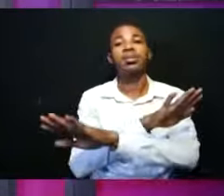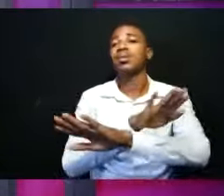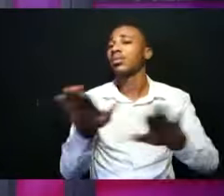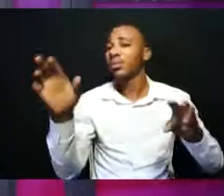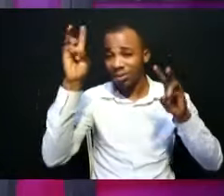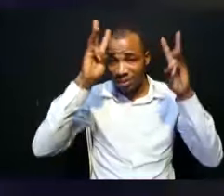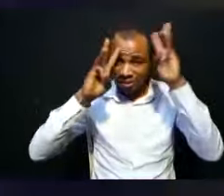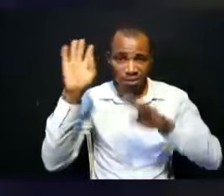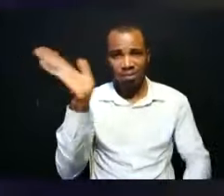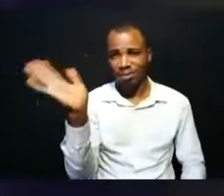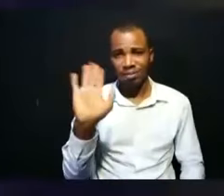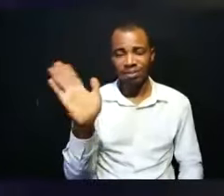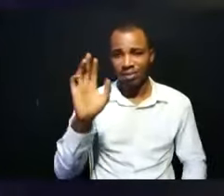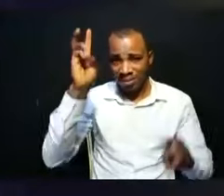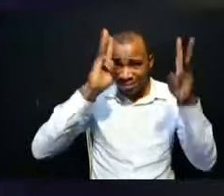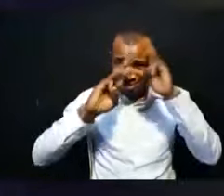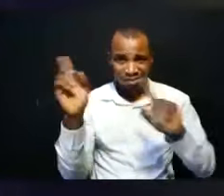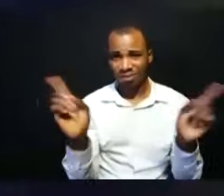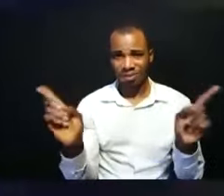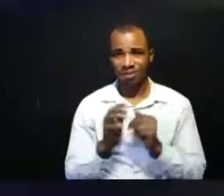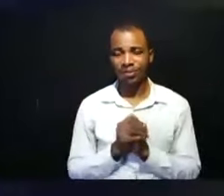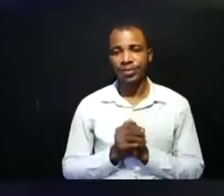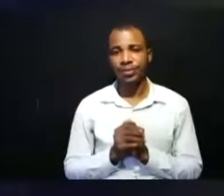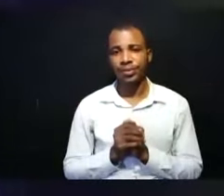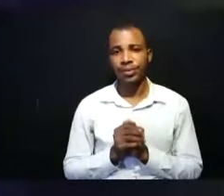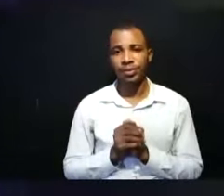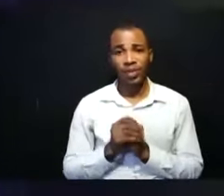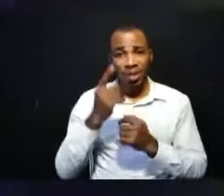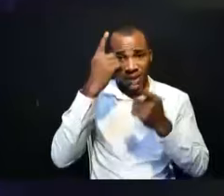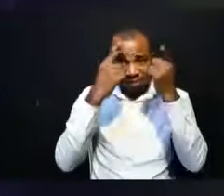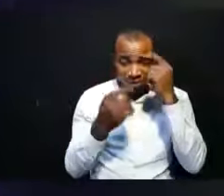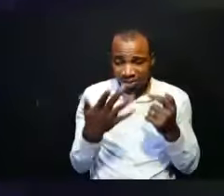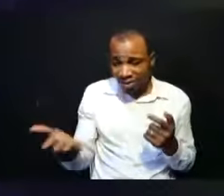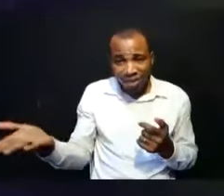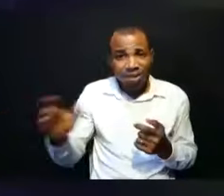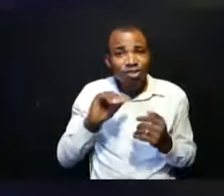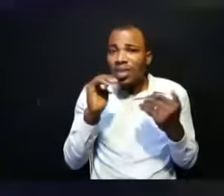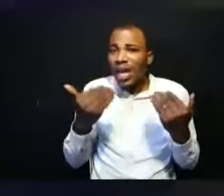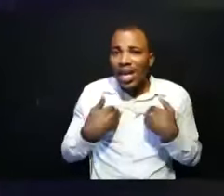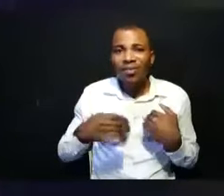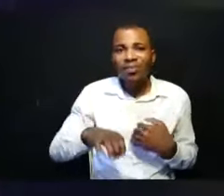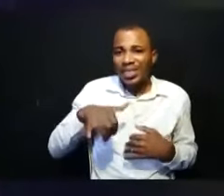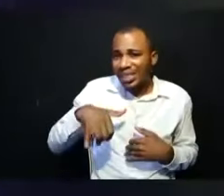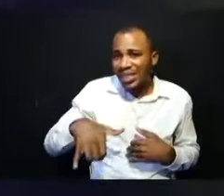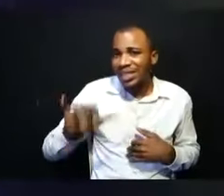us worry, saying. So because these things do not have eternal value,